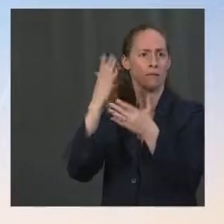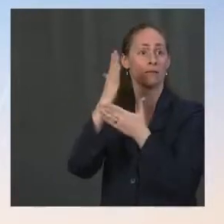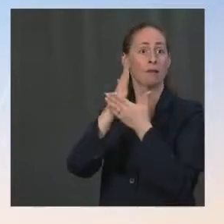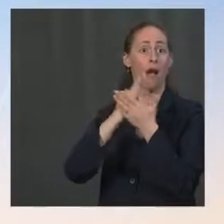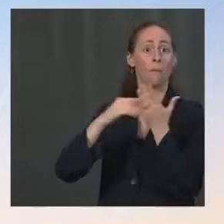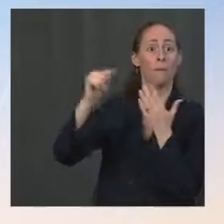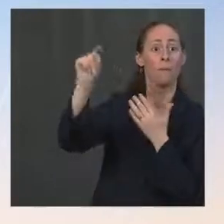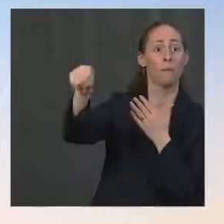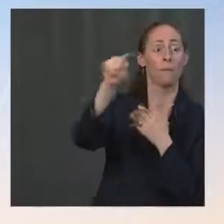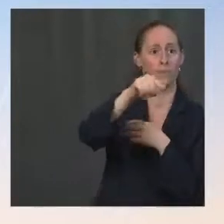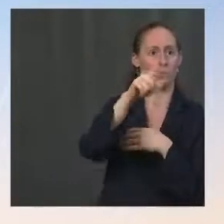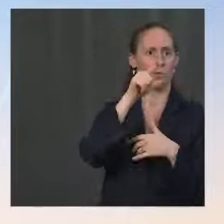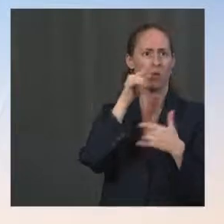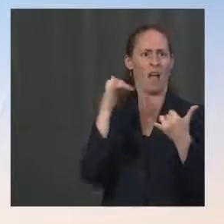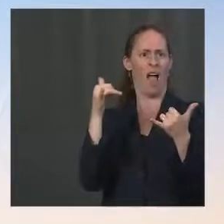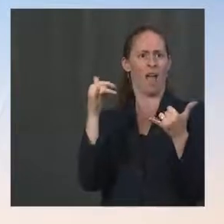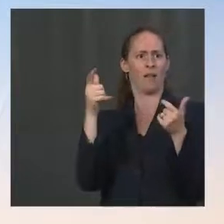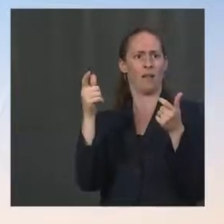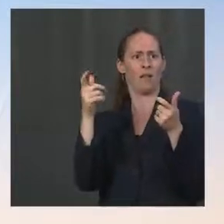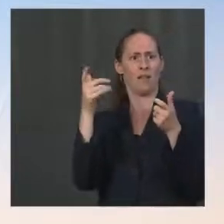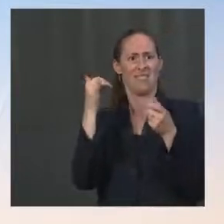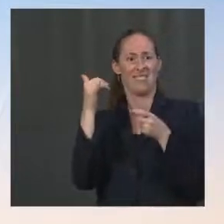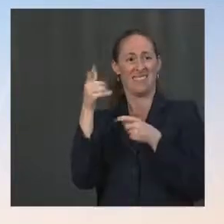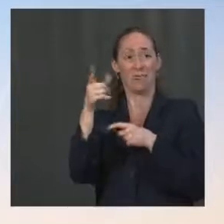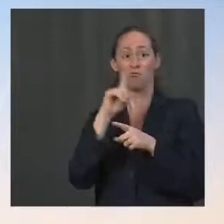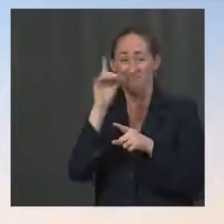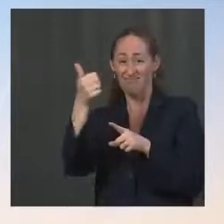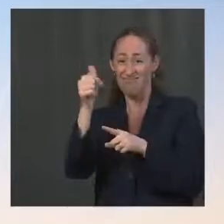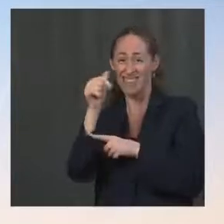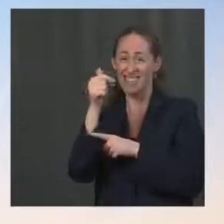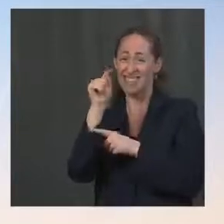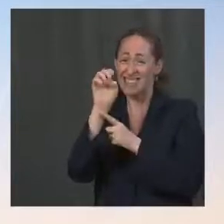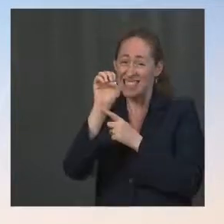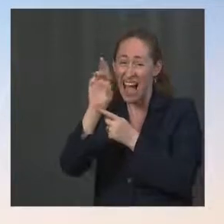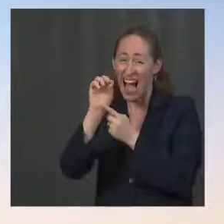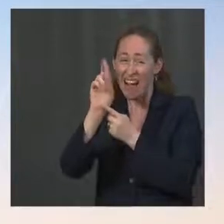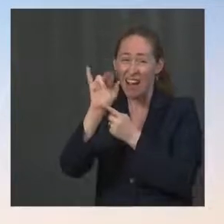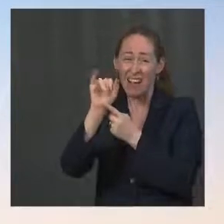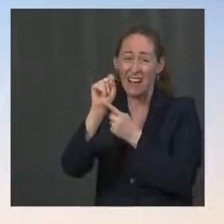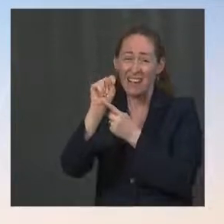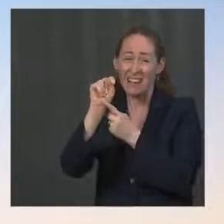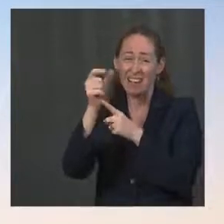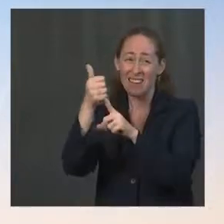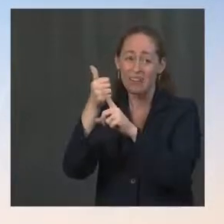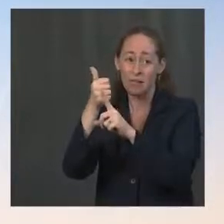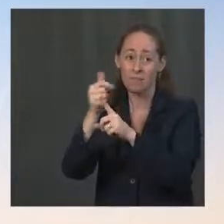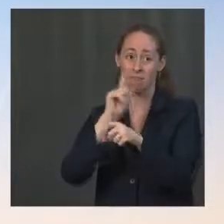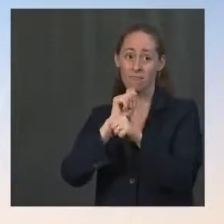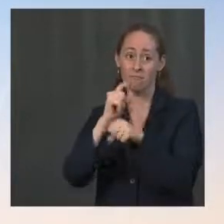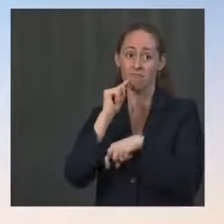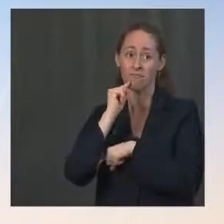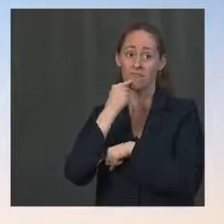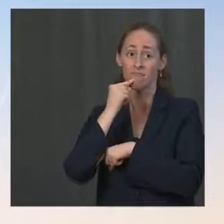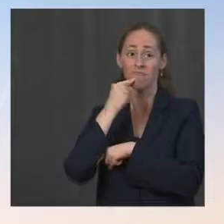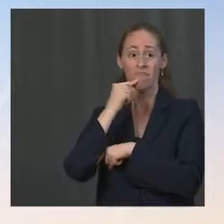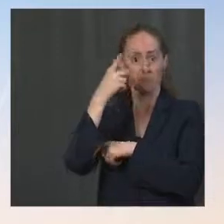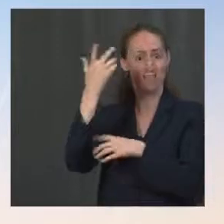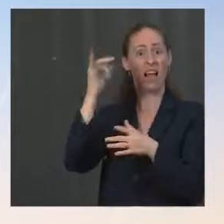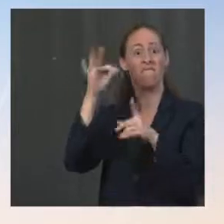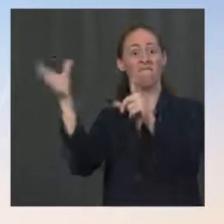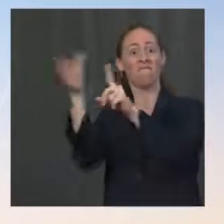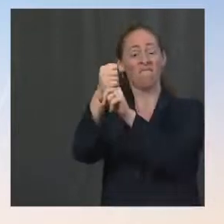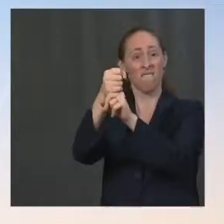in Kabul are terrorists with millions of dollars worth of bounties on their heads. Are we going to try to bring